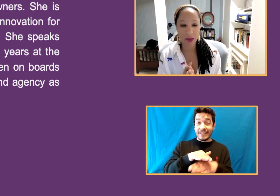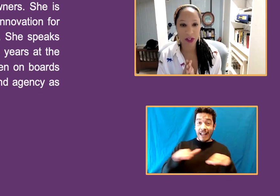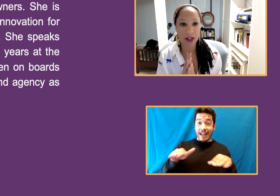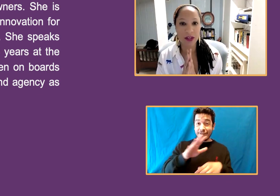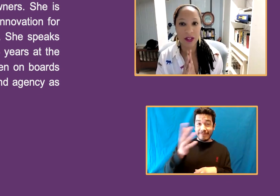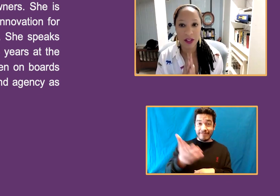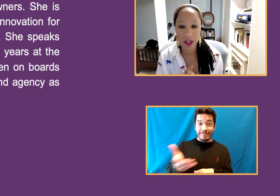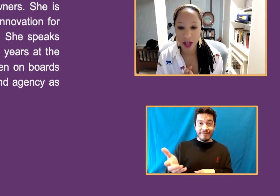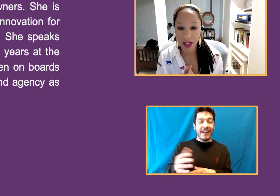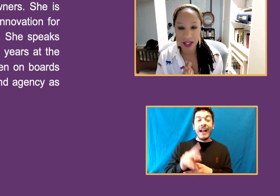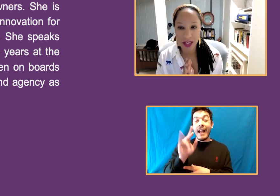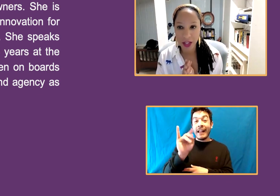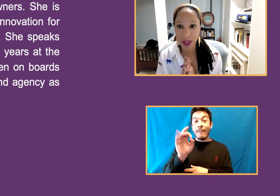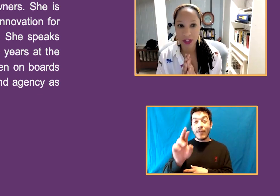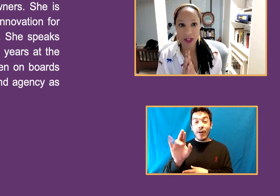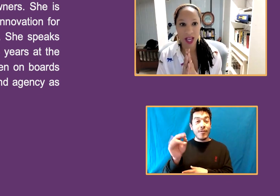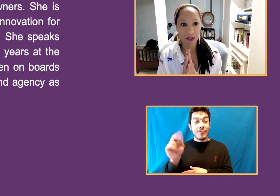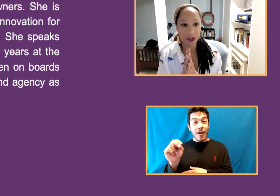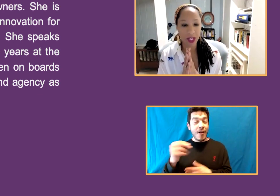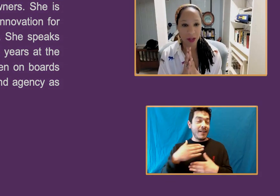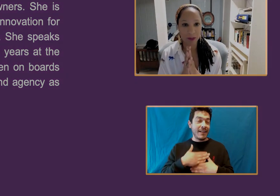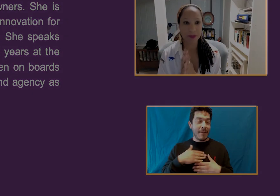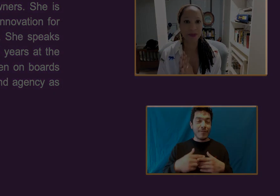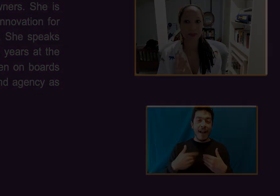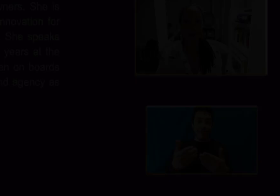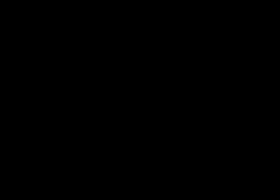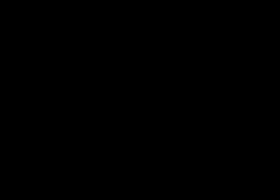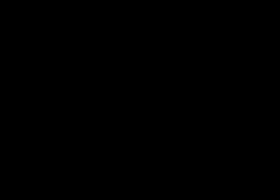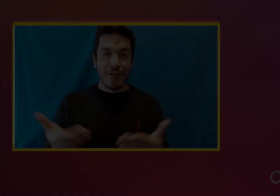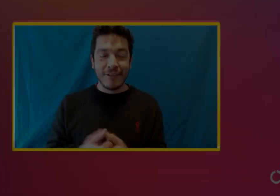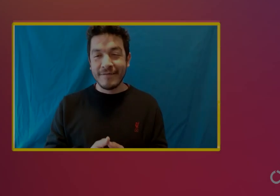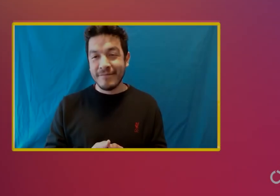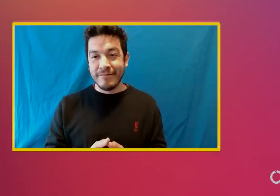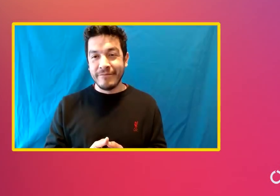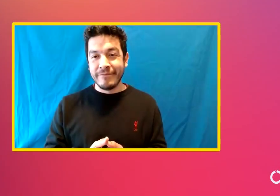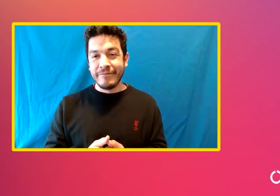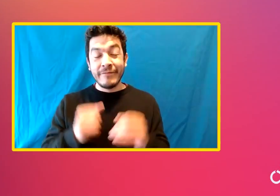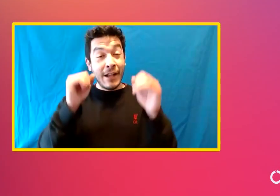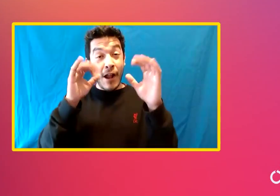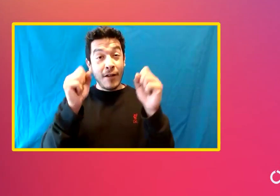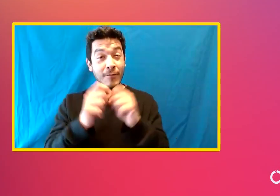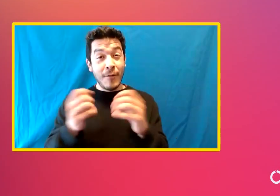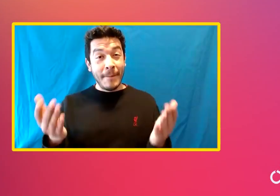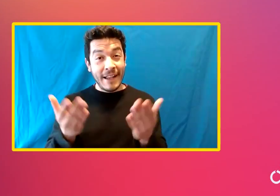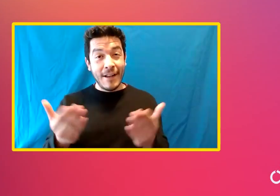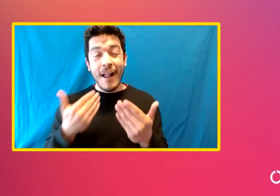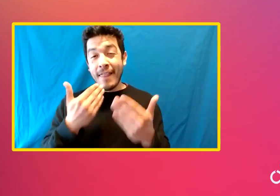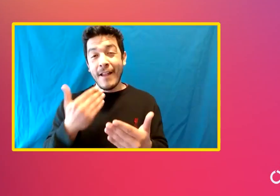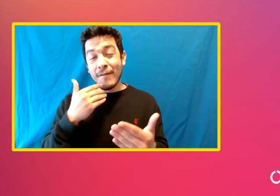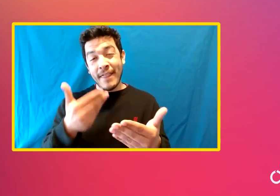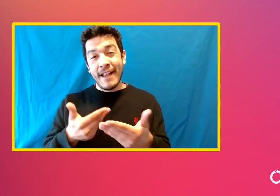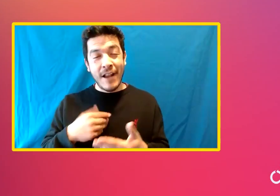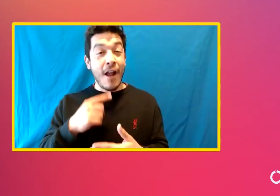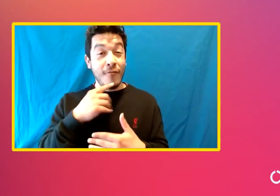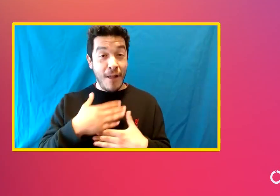stage. Kimfer, John, it's such a pleasure to have you here. Awesome to be here. Thanks for the invite. I really